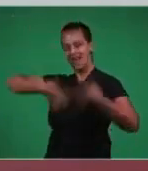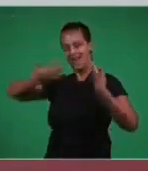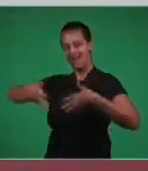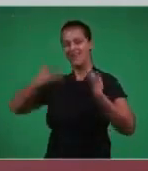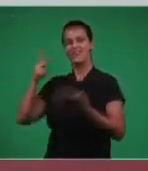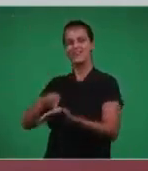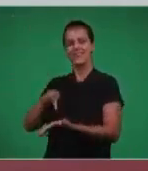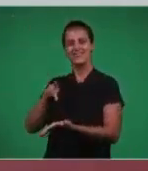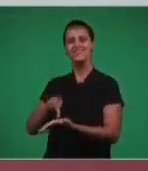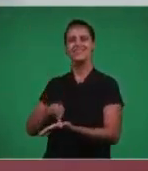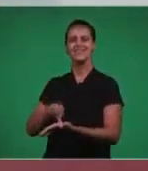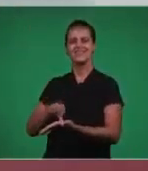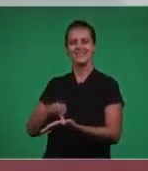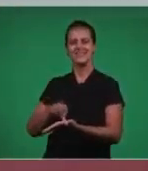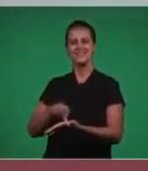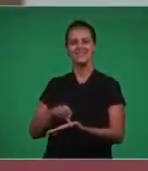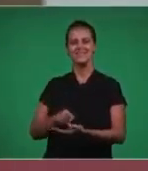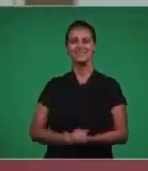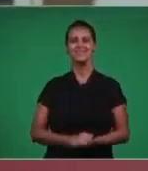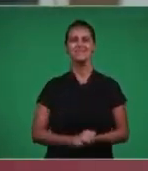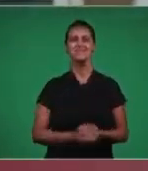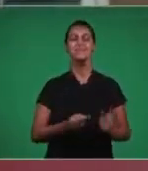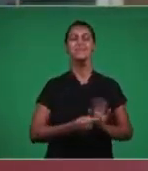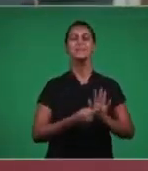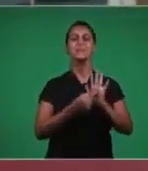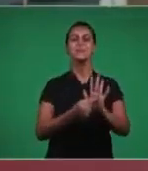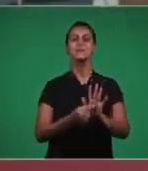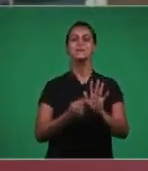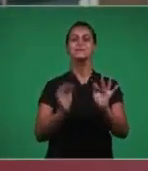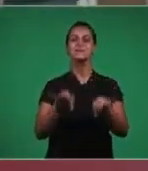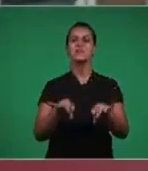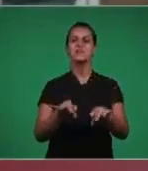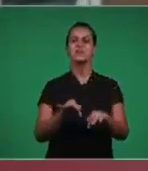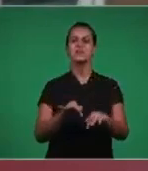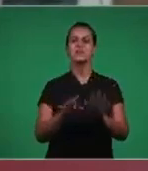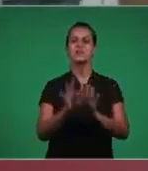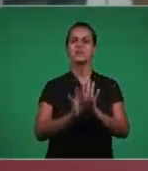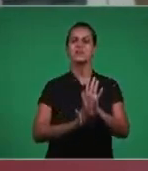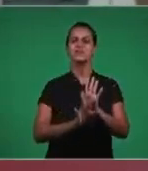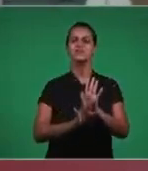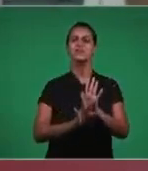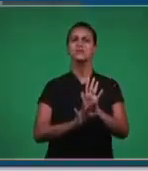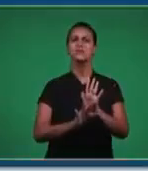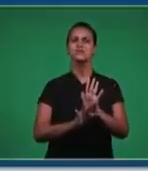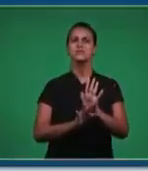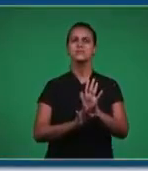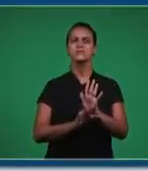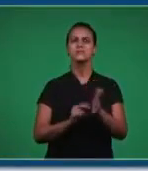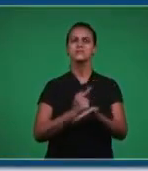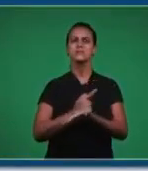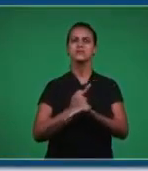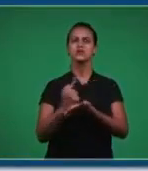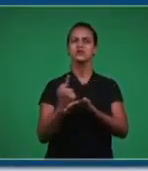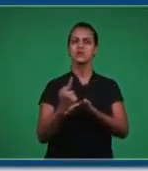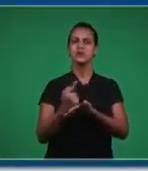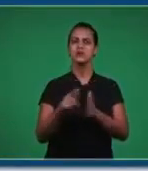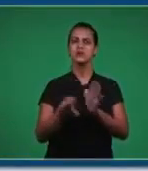can generate life. And now to bring this text to a close, another slide, Genesis